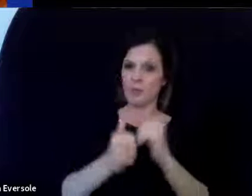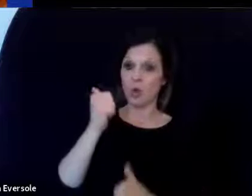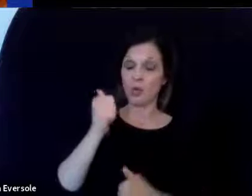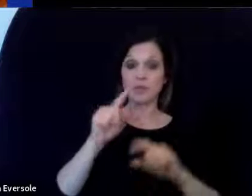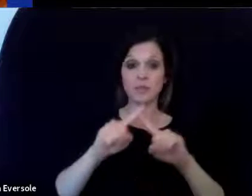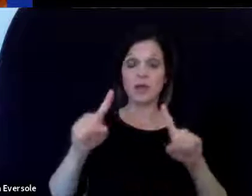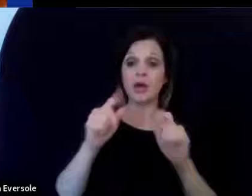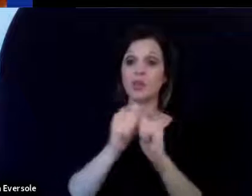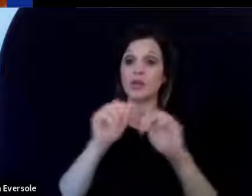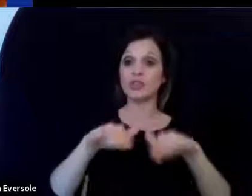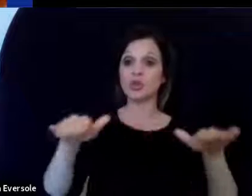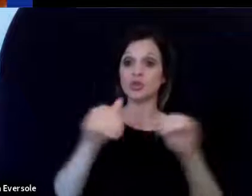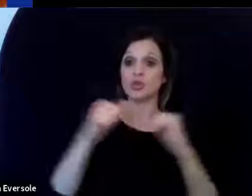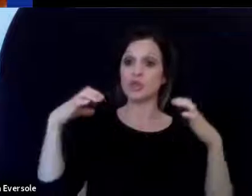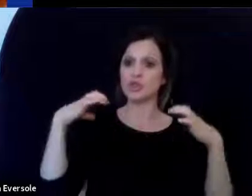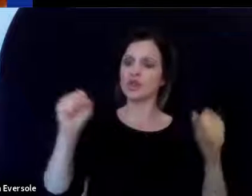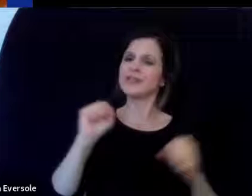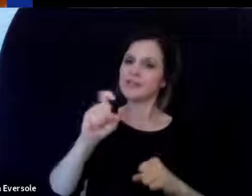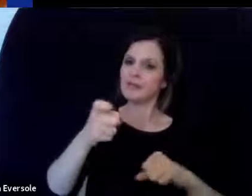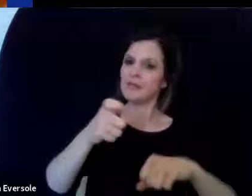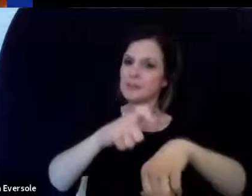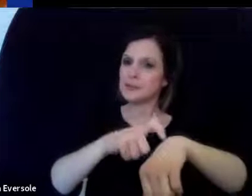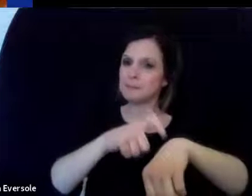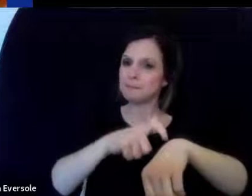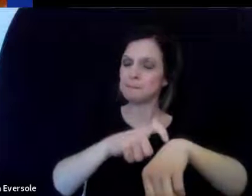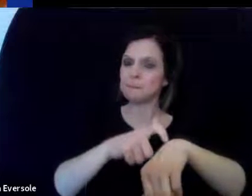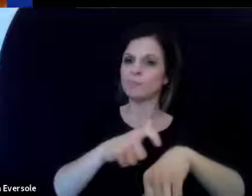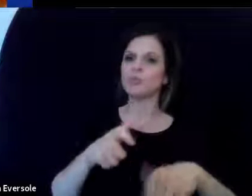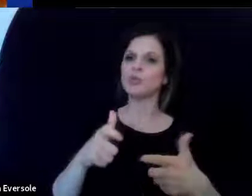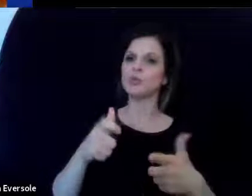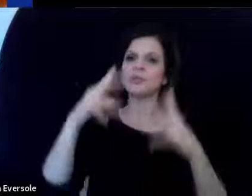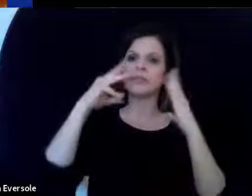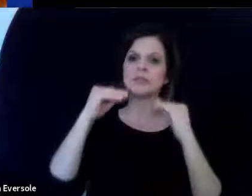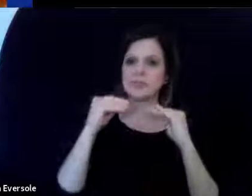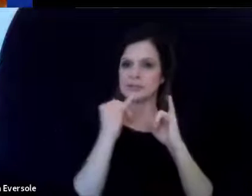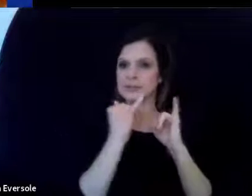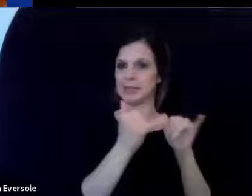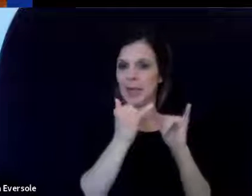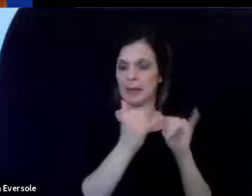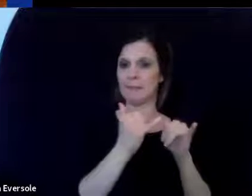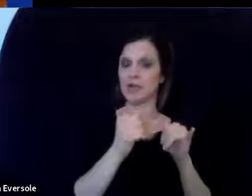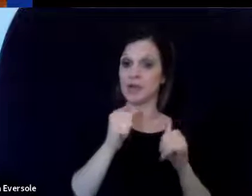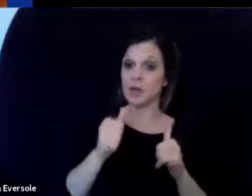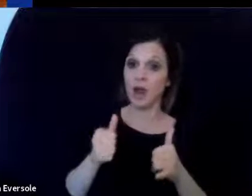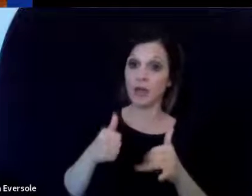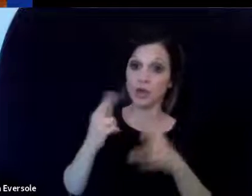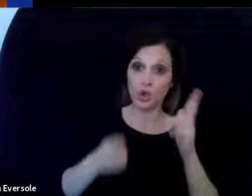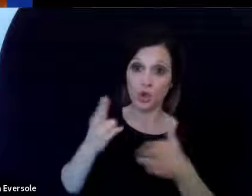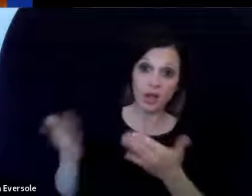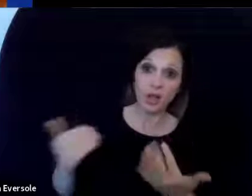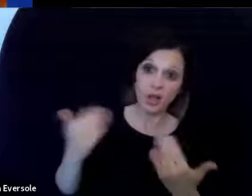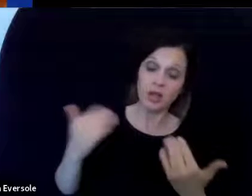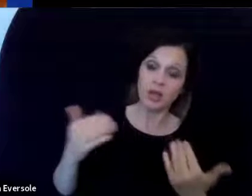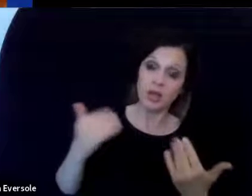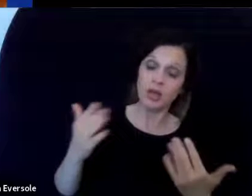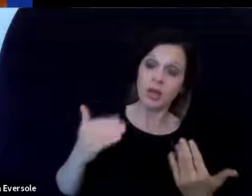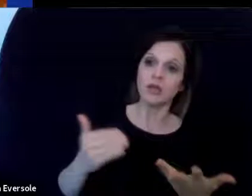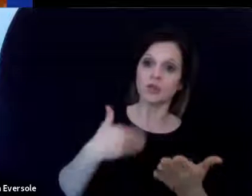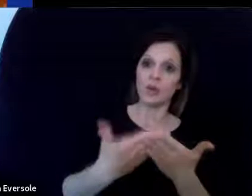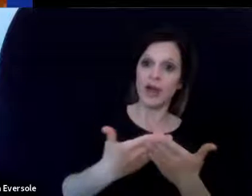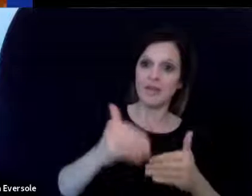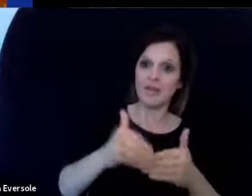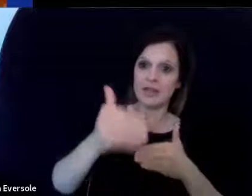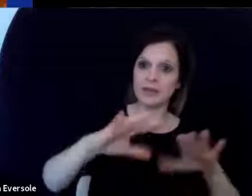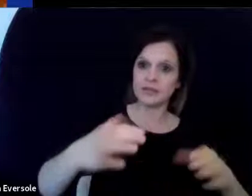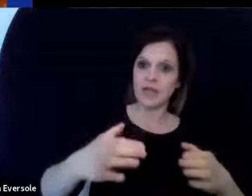need to afford them the time to have that experience and not rush them through their day to get to that next class, because